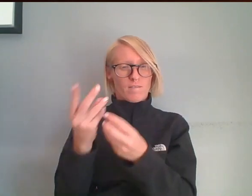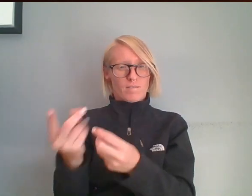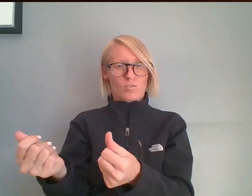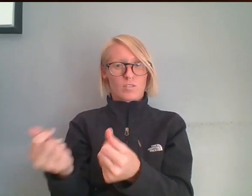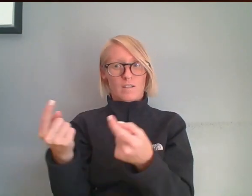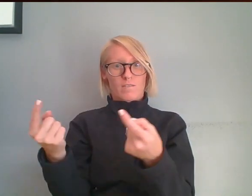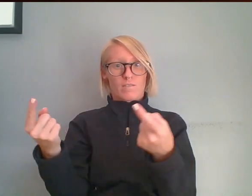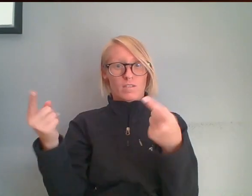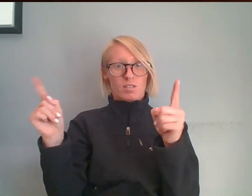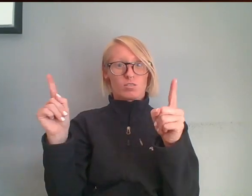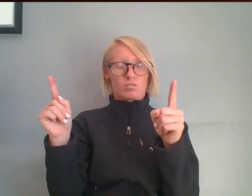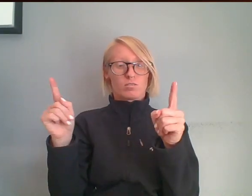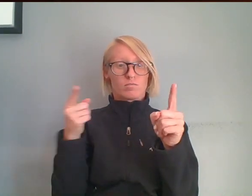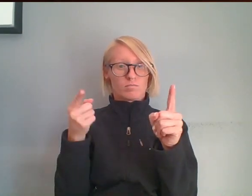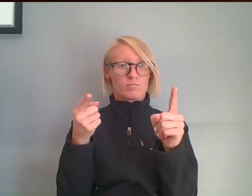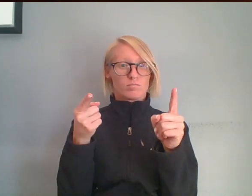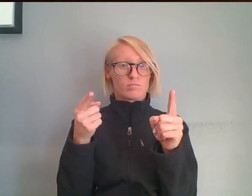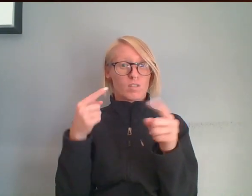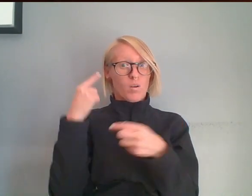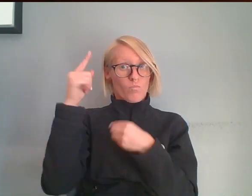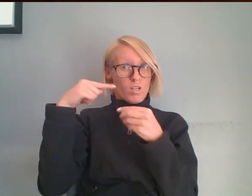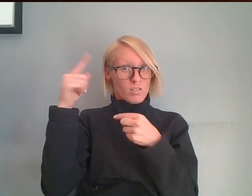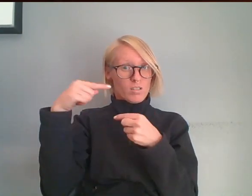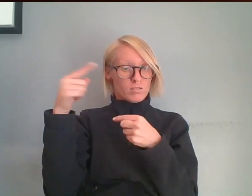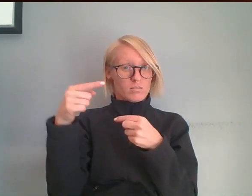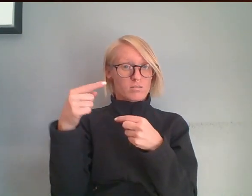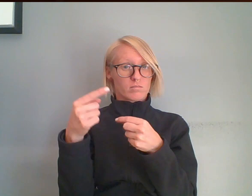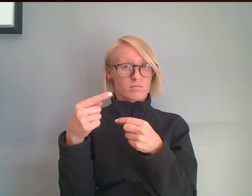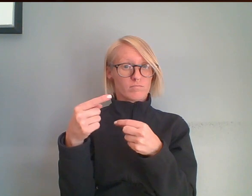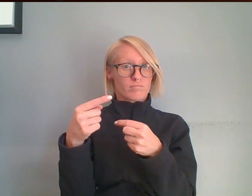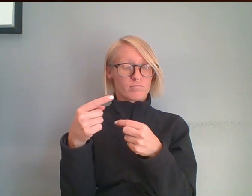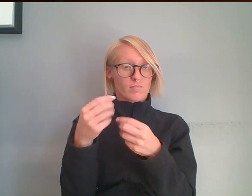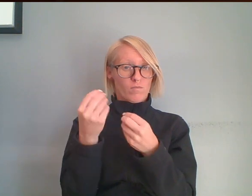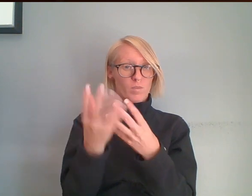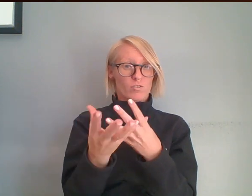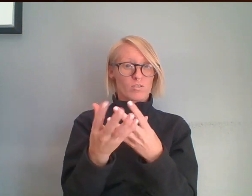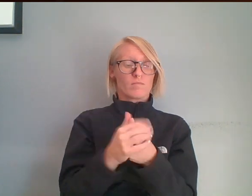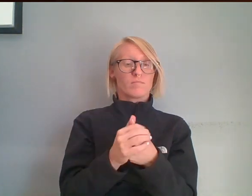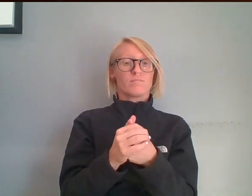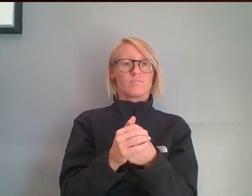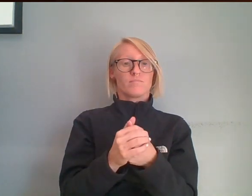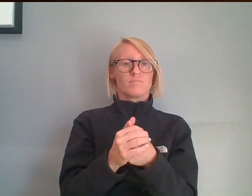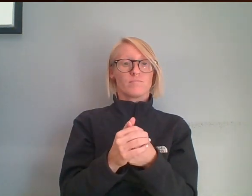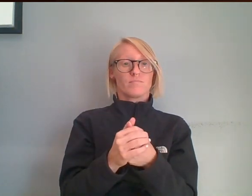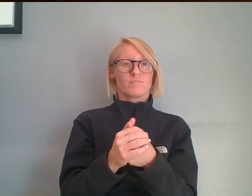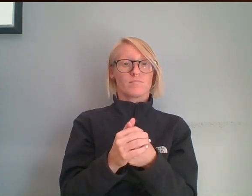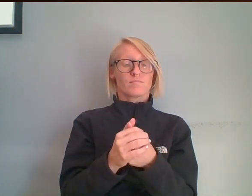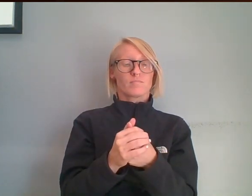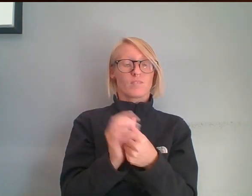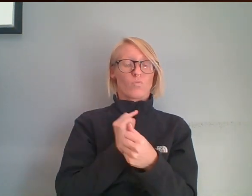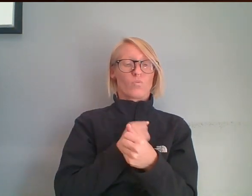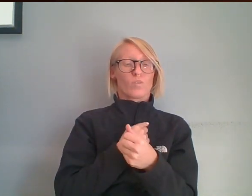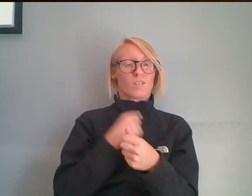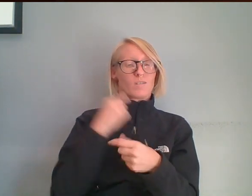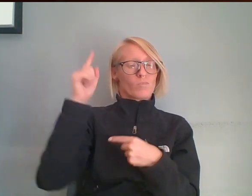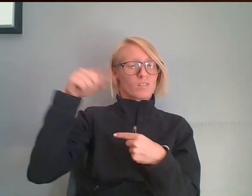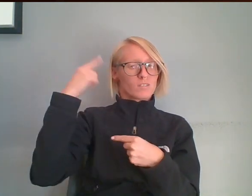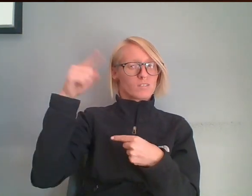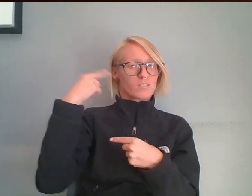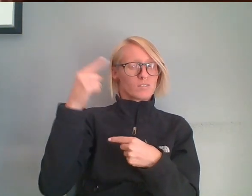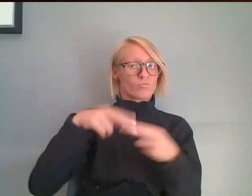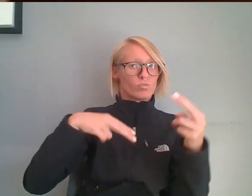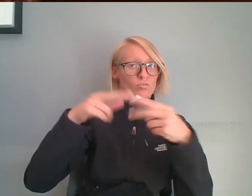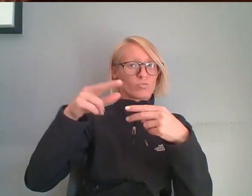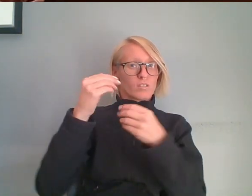effectiveness of which or through which we process information. We actually process structured information roughly 40%